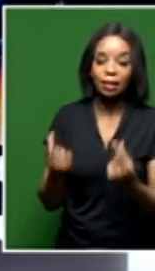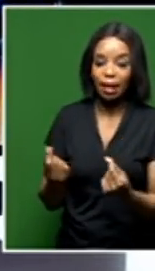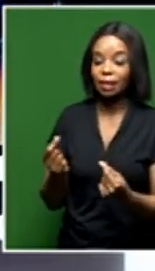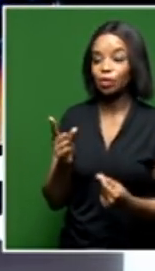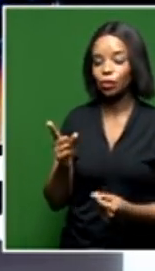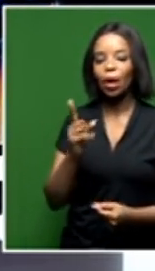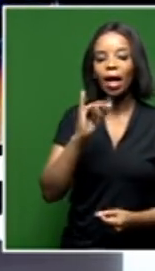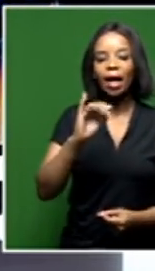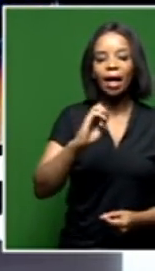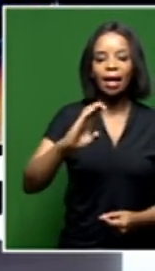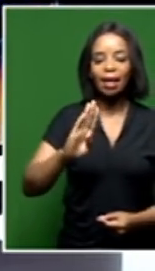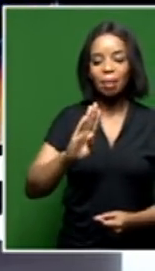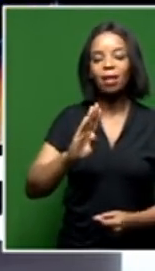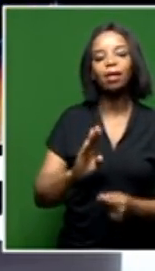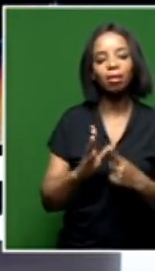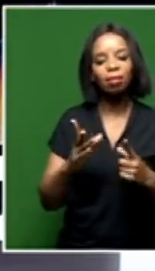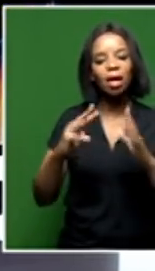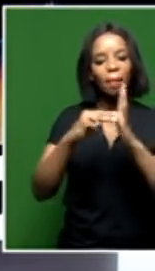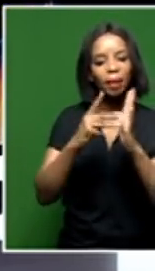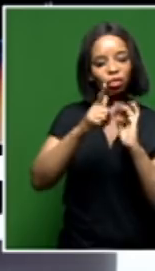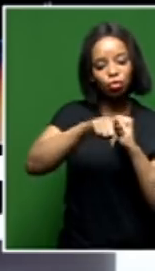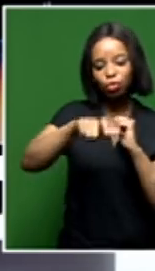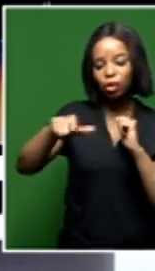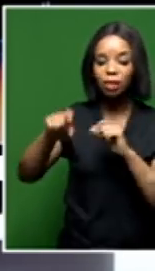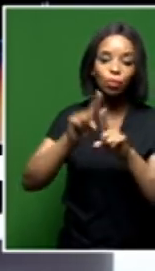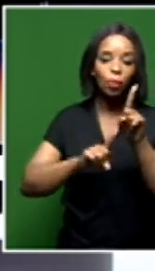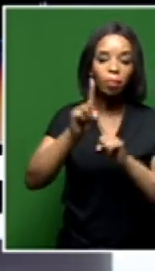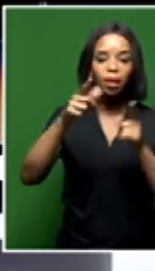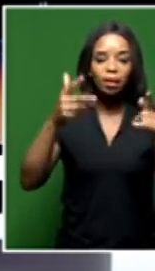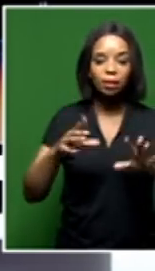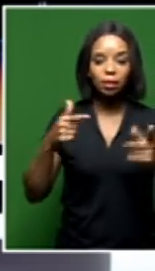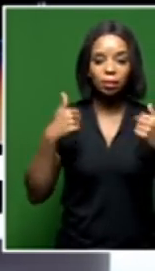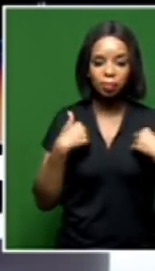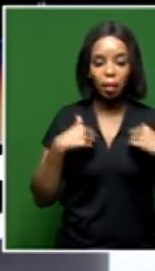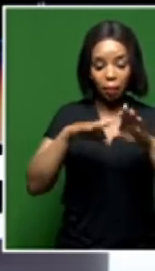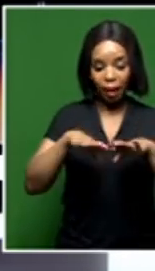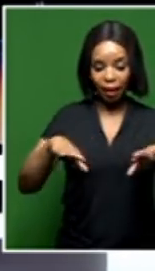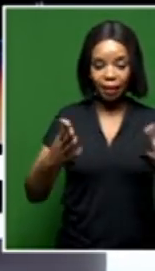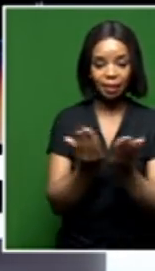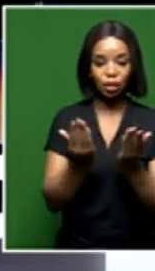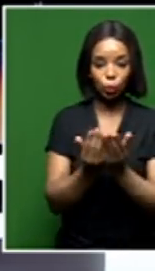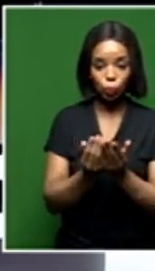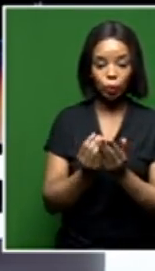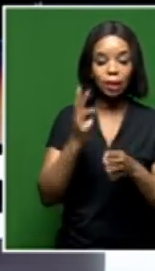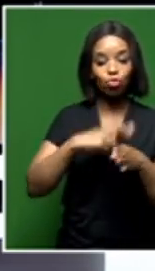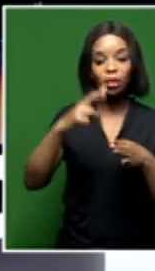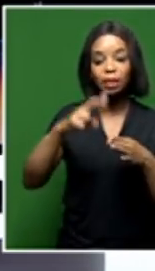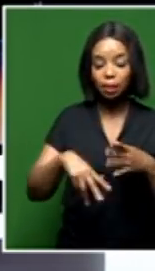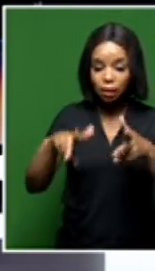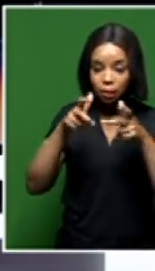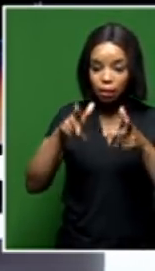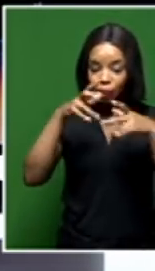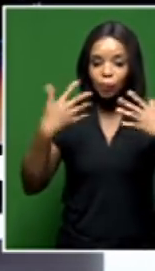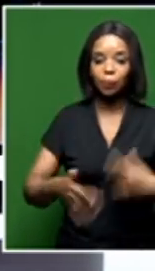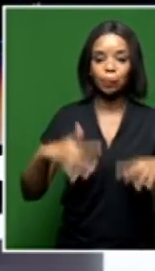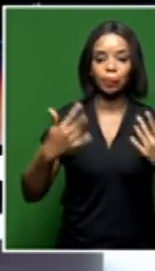IB matriculants that have passed and done very, very well. I mean, I've been looking at my kids' school results. They've been blowing the lights out. I am just so excited